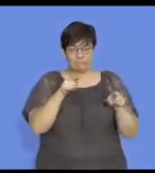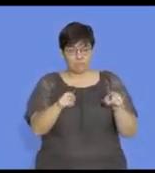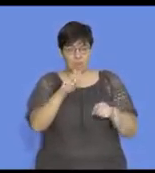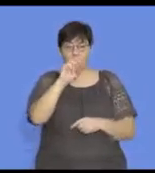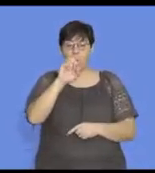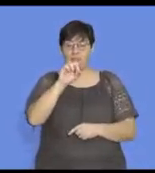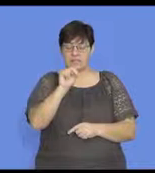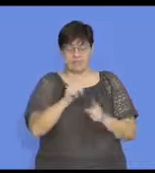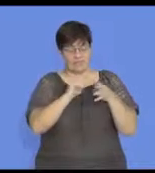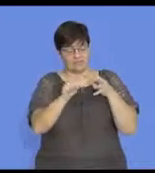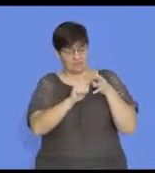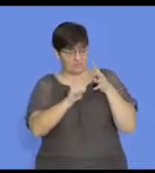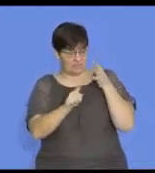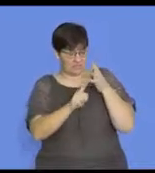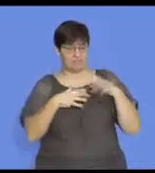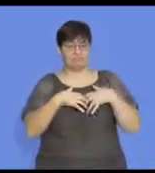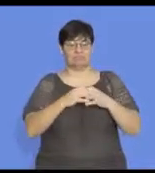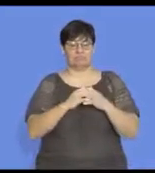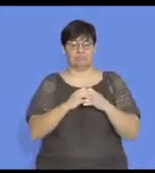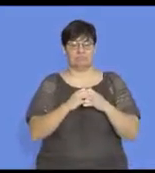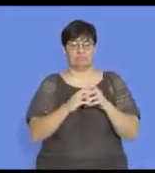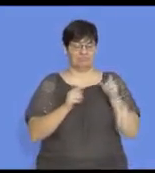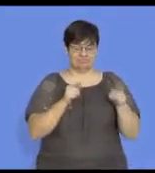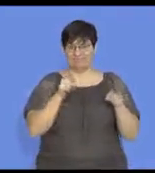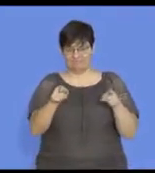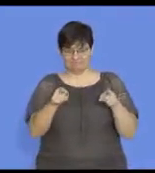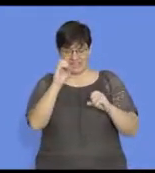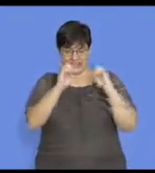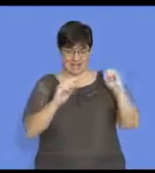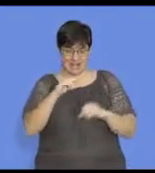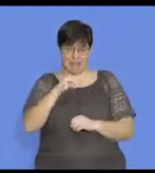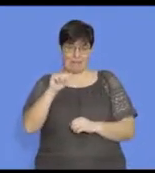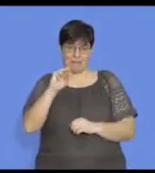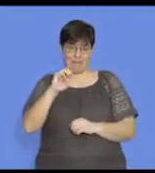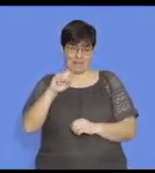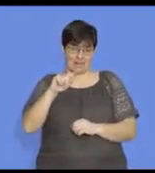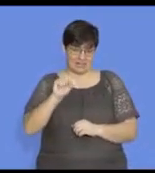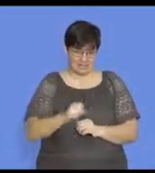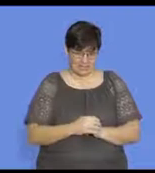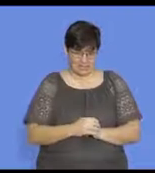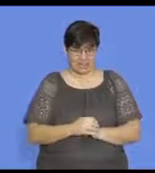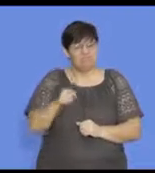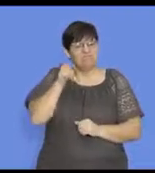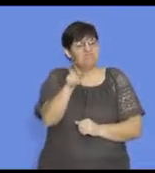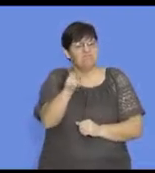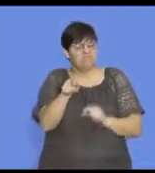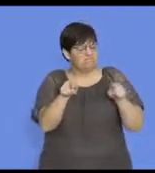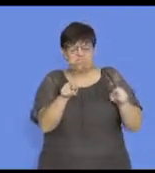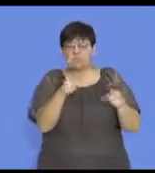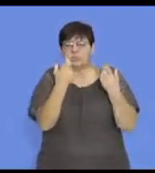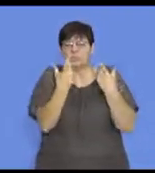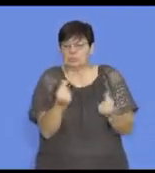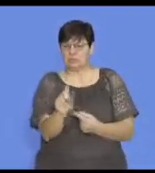to produce what we call these different sex cells. And what these sex cells need to do is they need